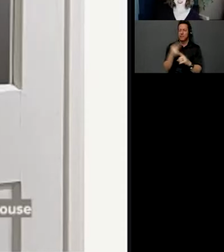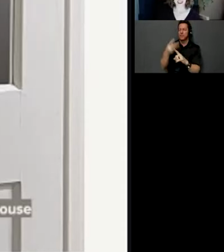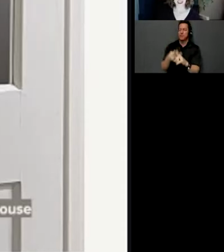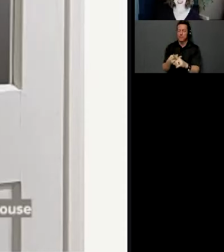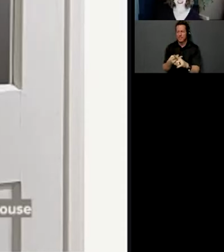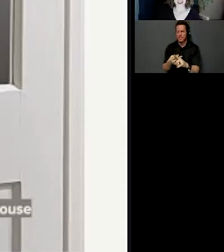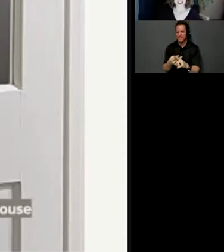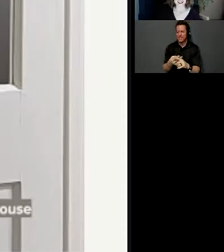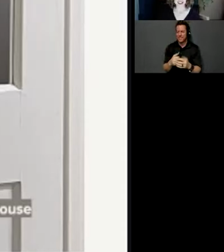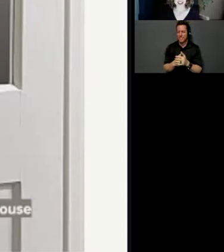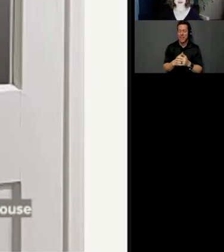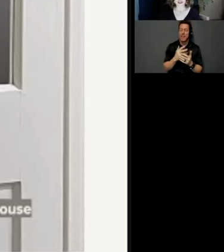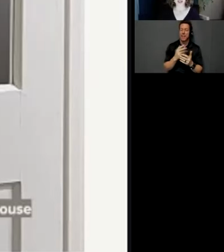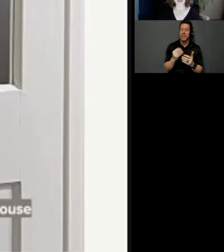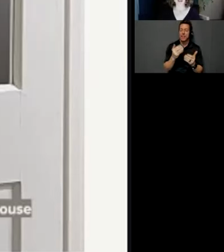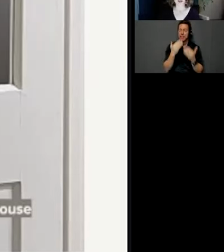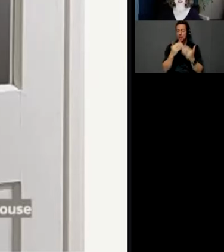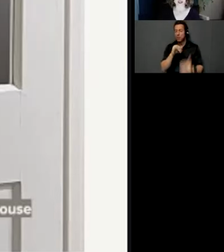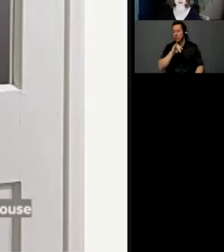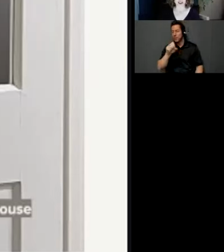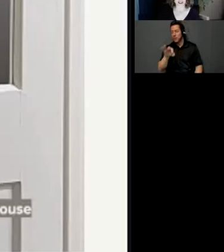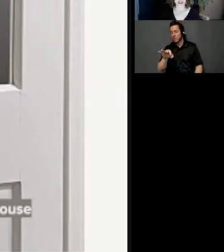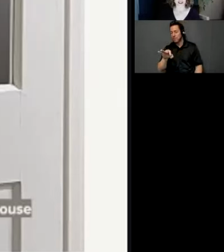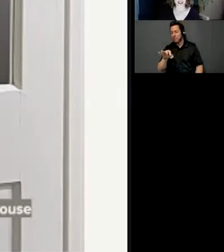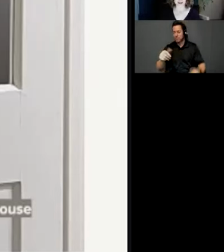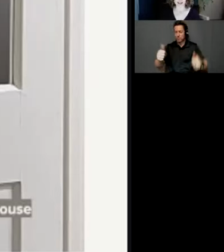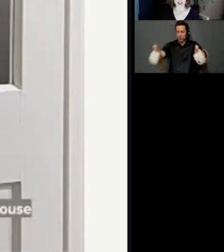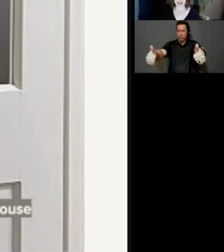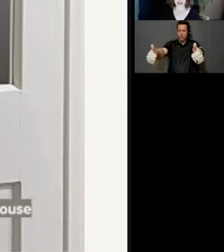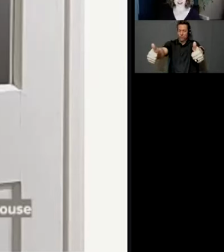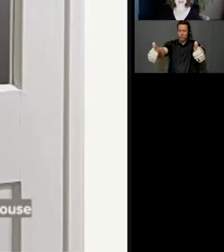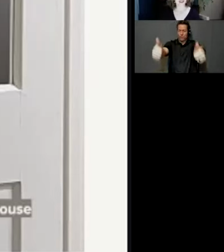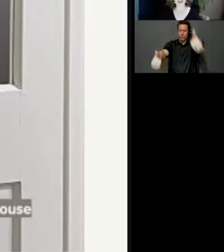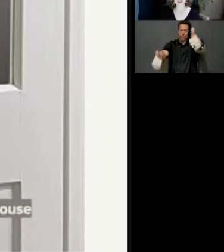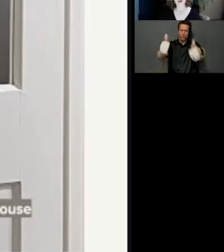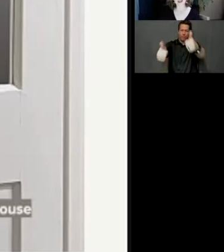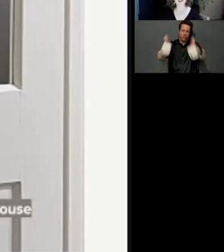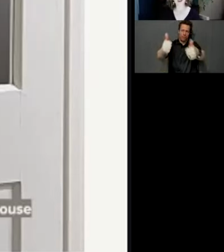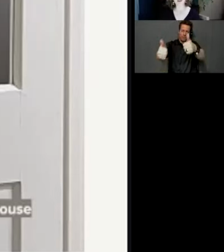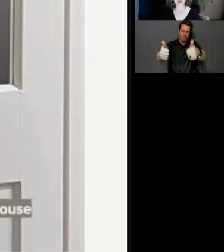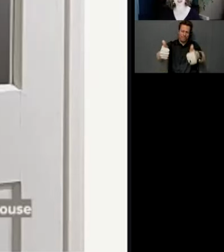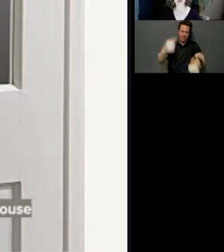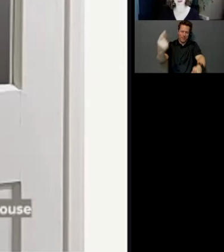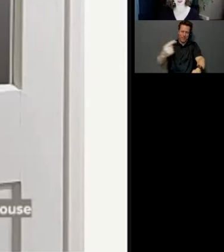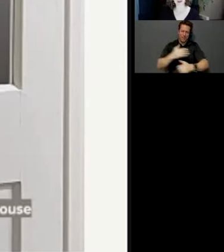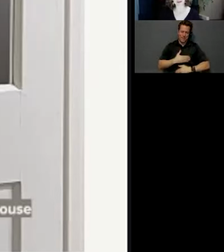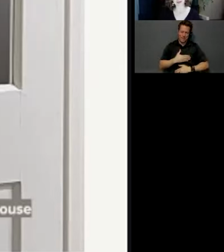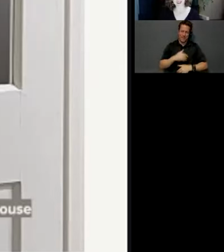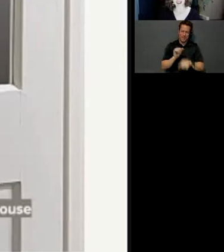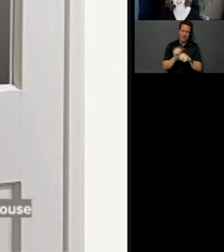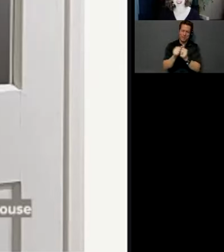Yeah. And thank you, Jeff, for interpreting tonight's presentation. It's always a pleasure to work with